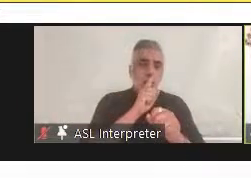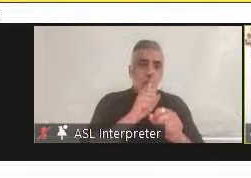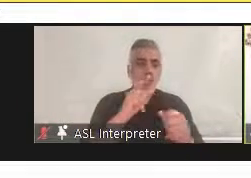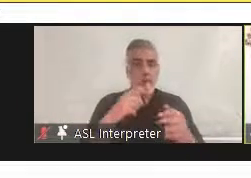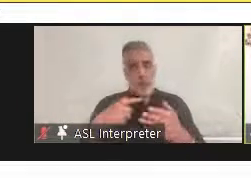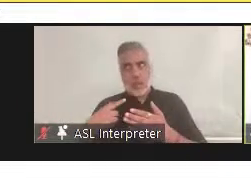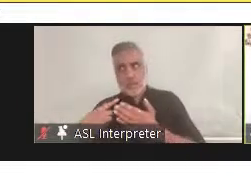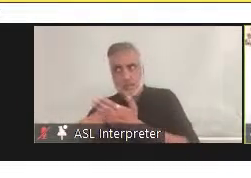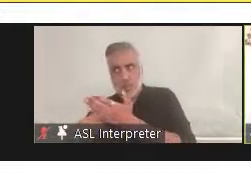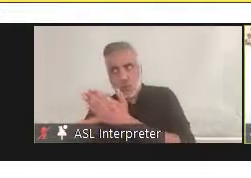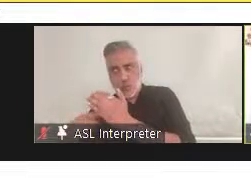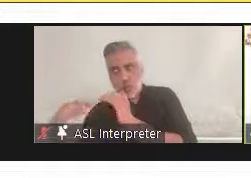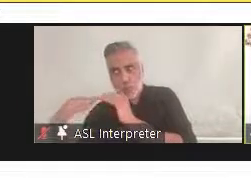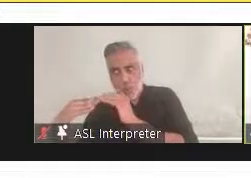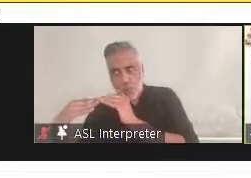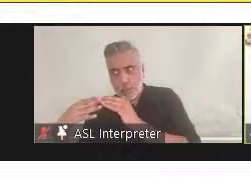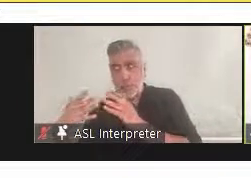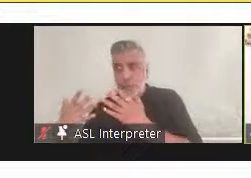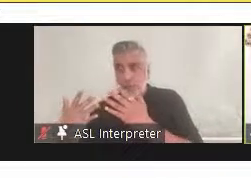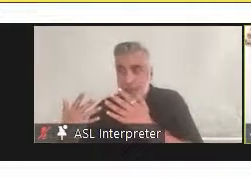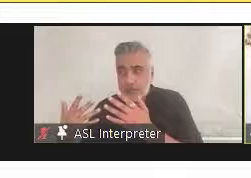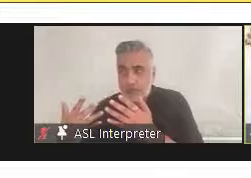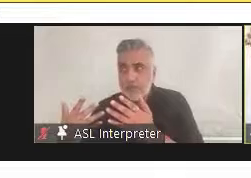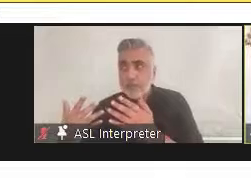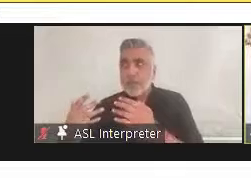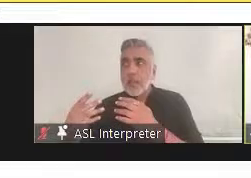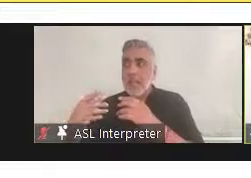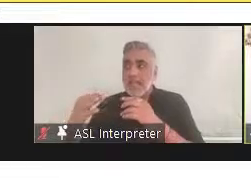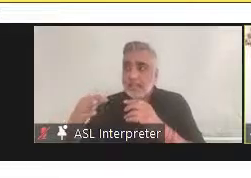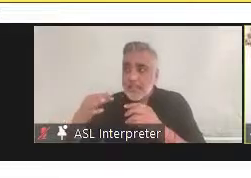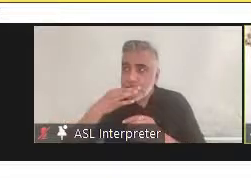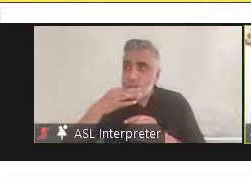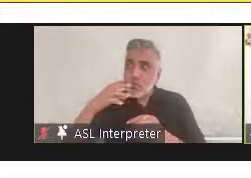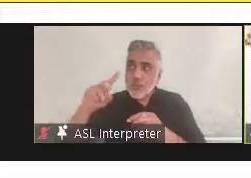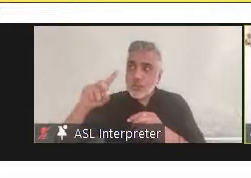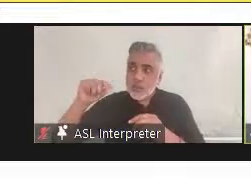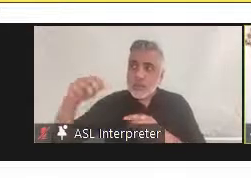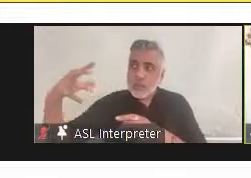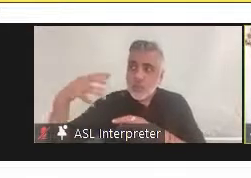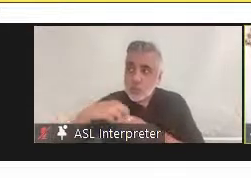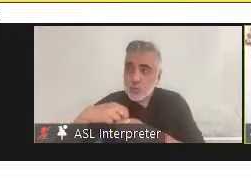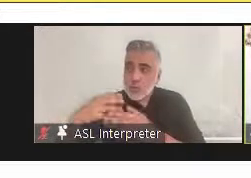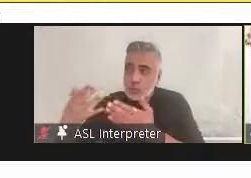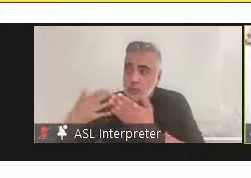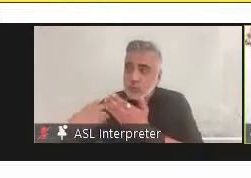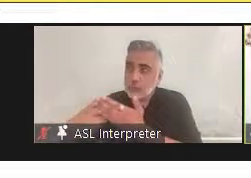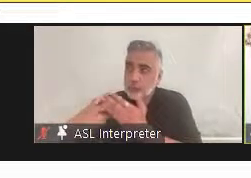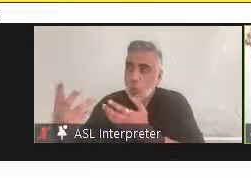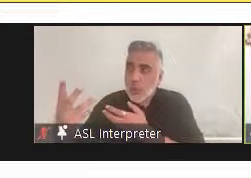discussions with our colleagues, of course, from the experts in disability inclusion, we really